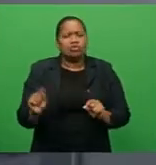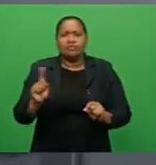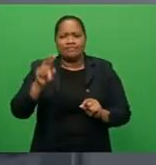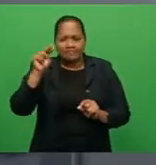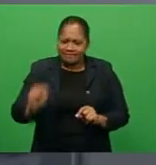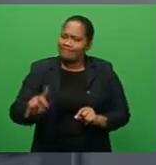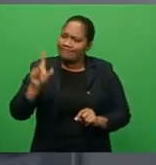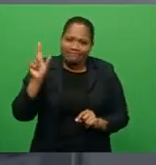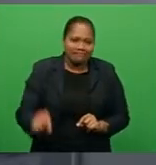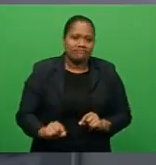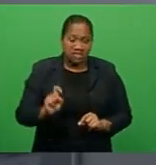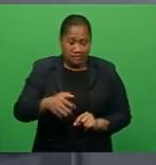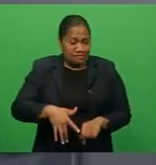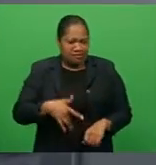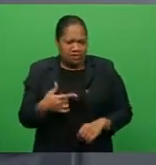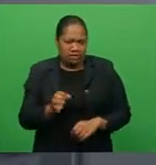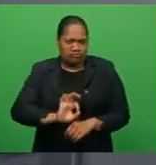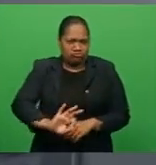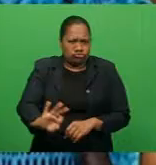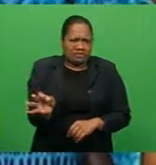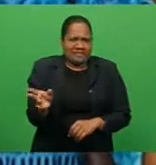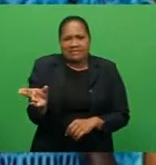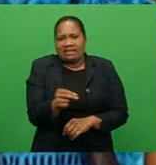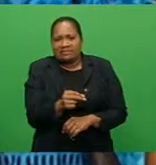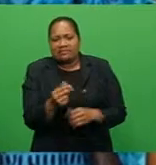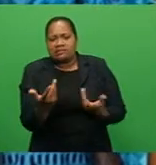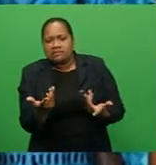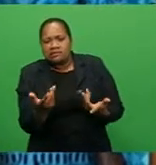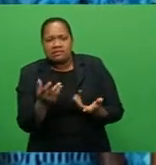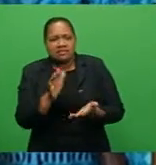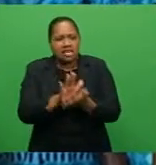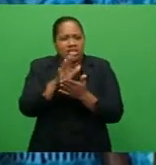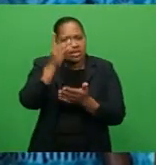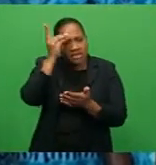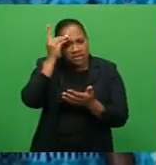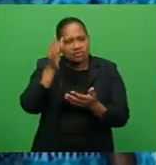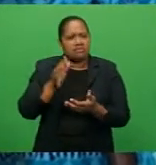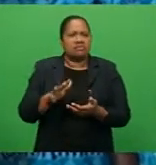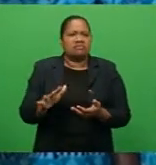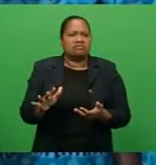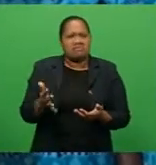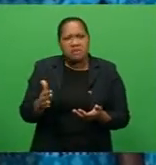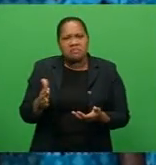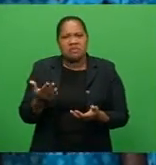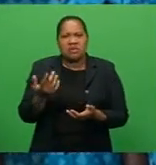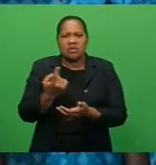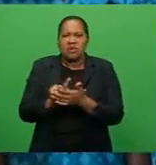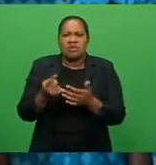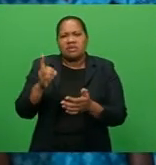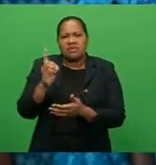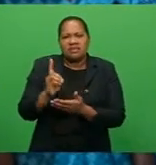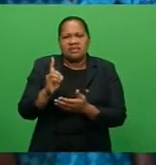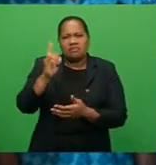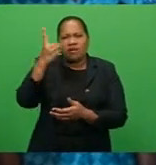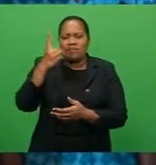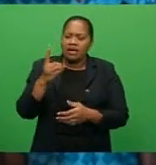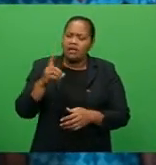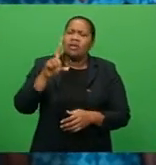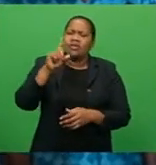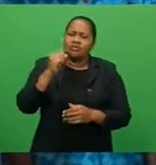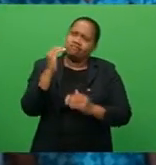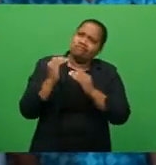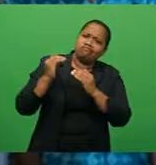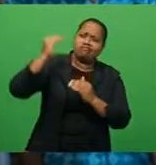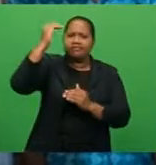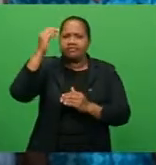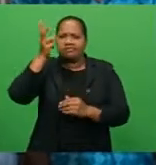you feel that you have not done your education, maybe you've just gone up diploma level, take it up another level, because